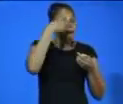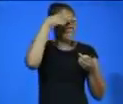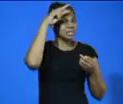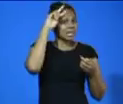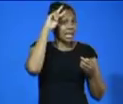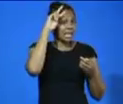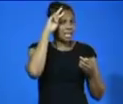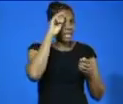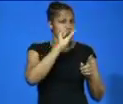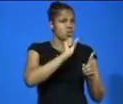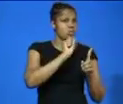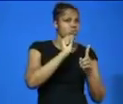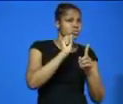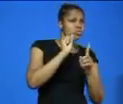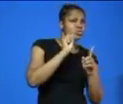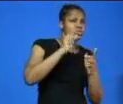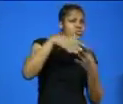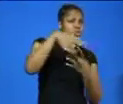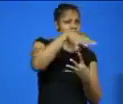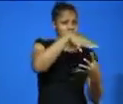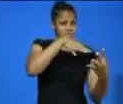sociology,